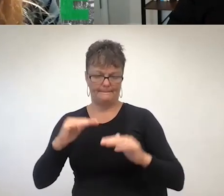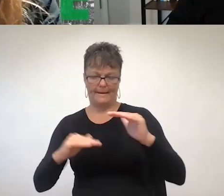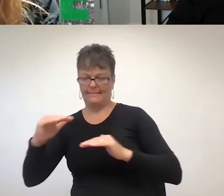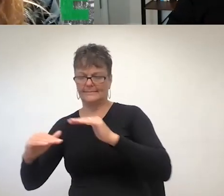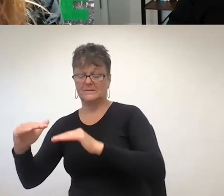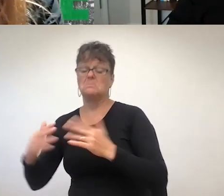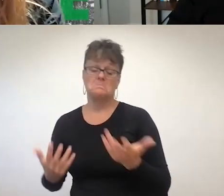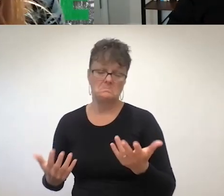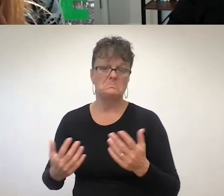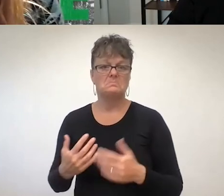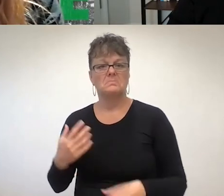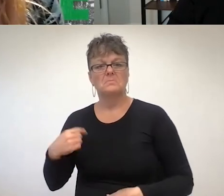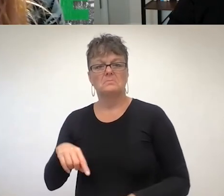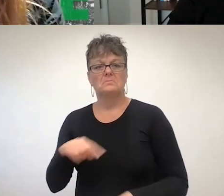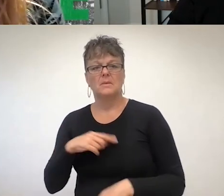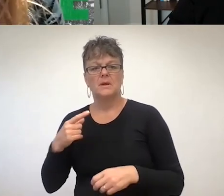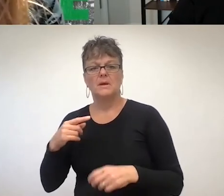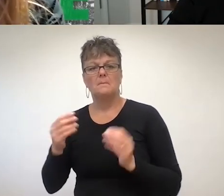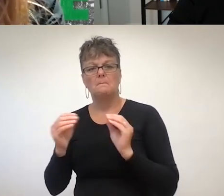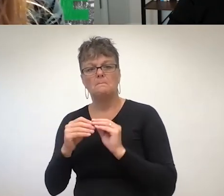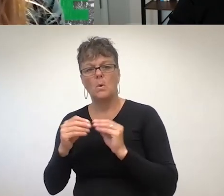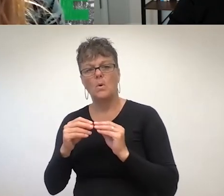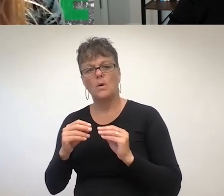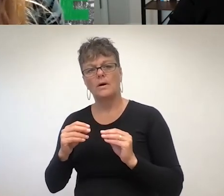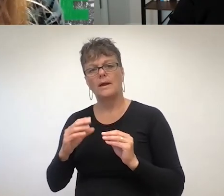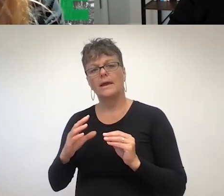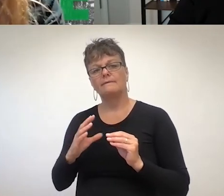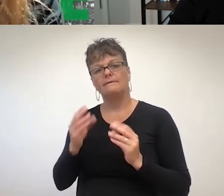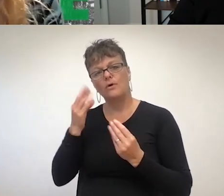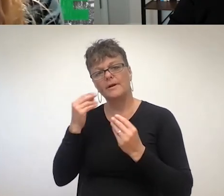capstone assessments through lower stakes drafts. That's a great suggestion. Yeah.